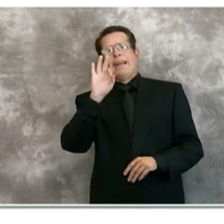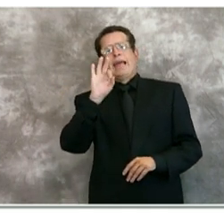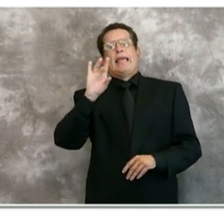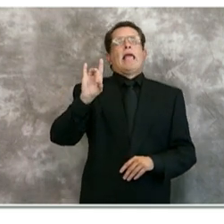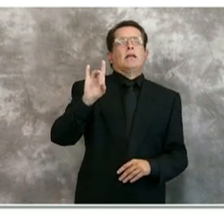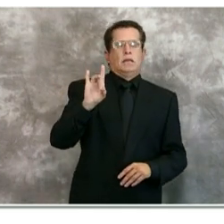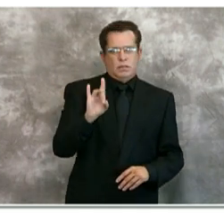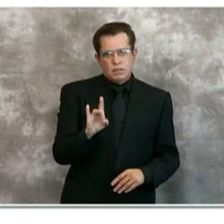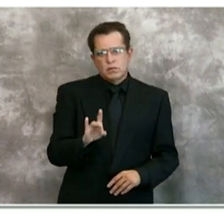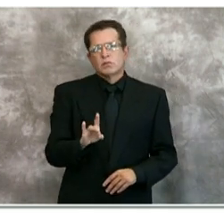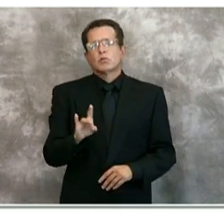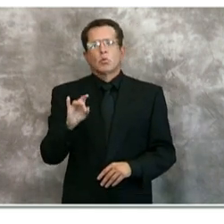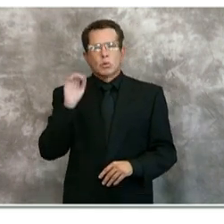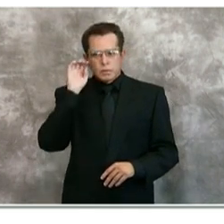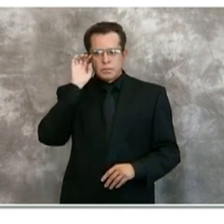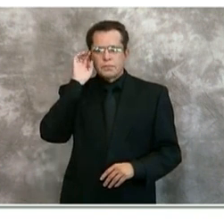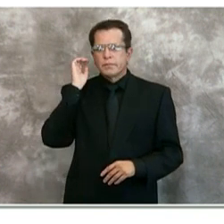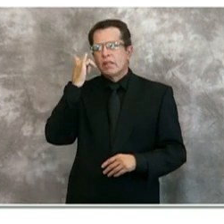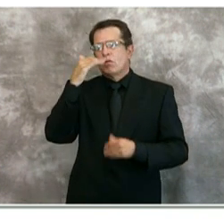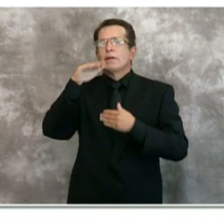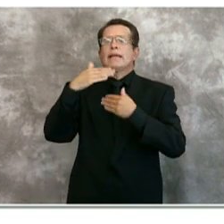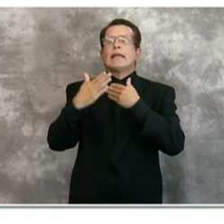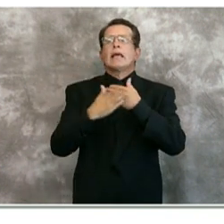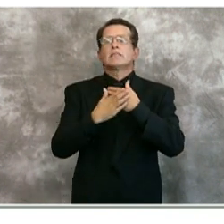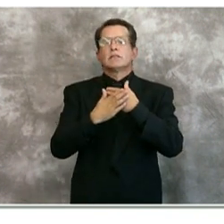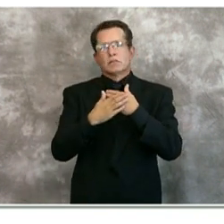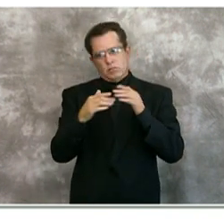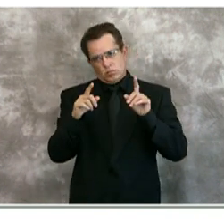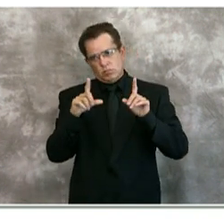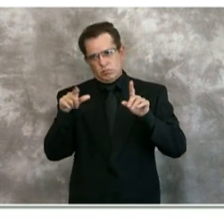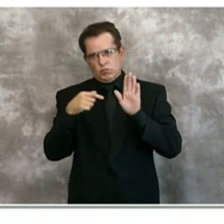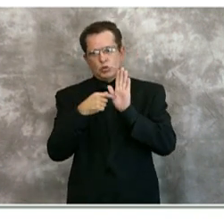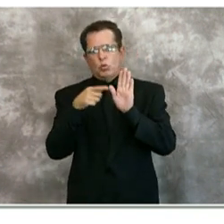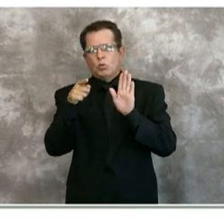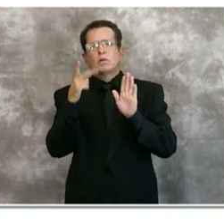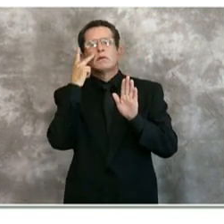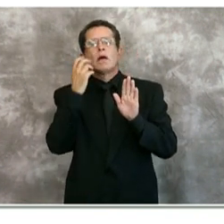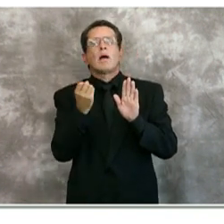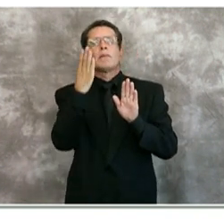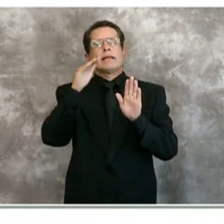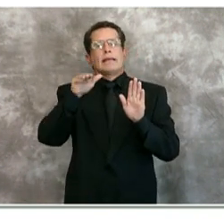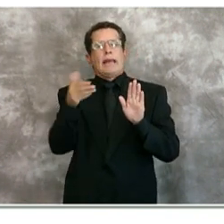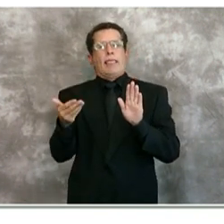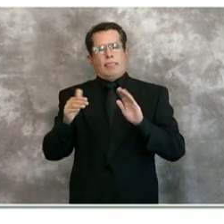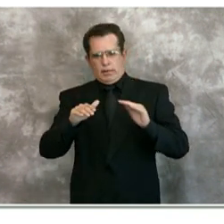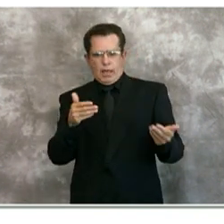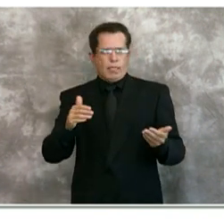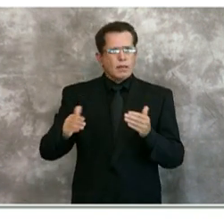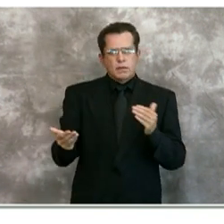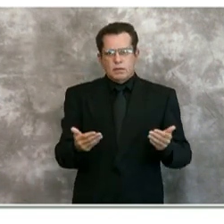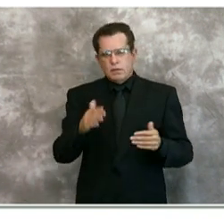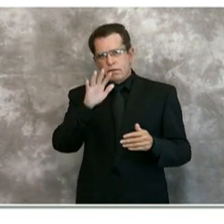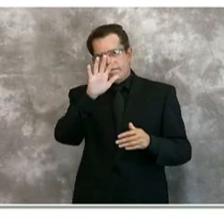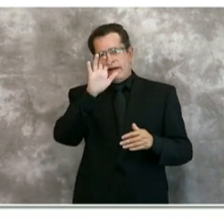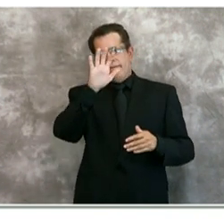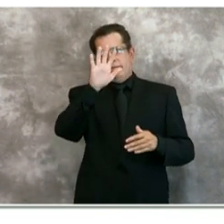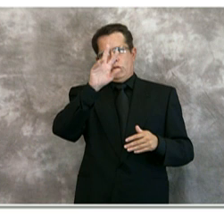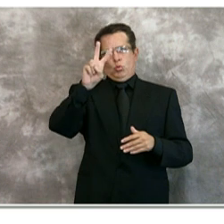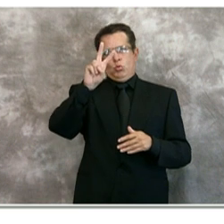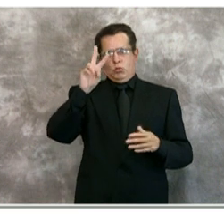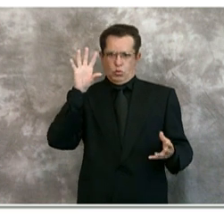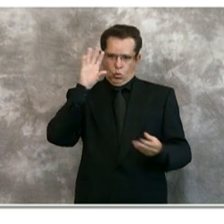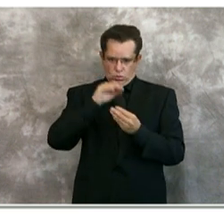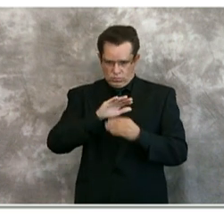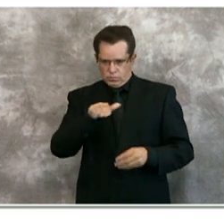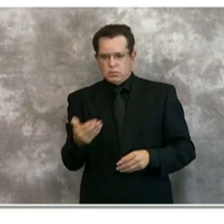1,398. Going to the next slide, again, regarding deaths, there were 552 total deaths, which